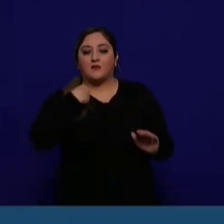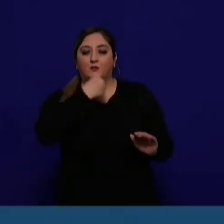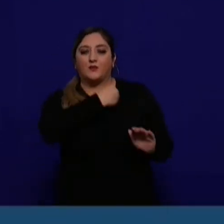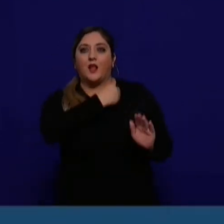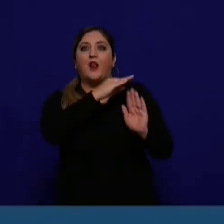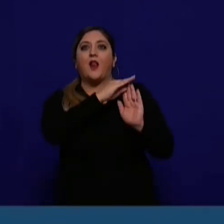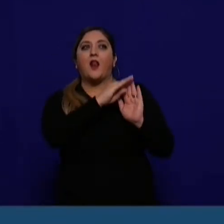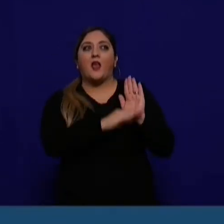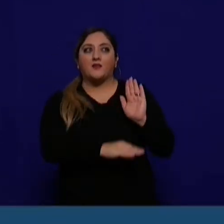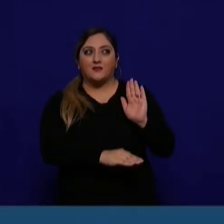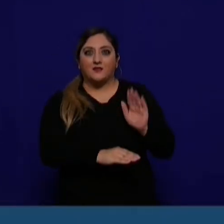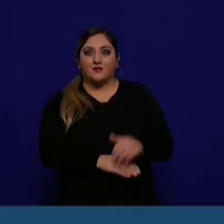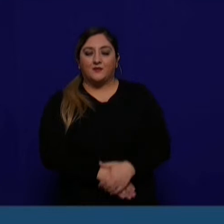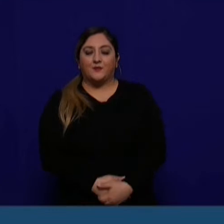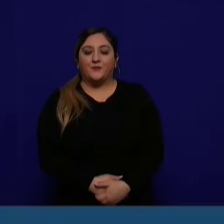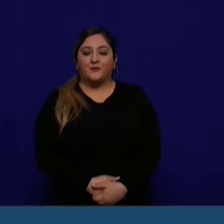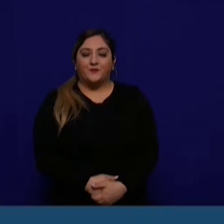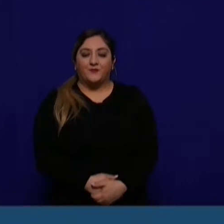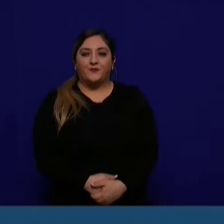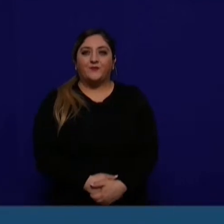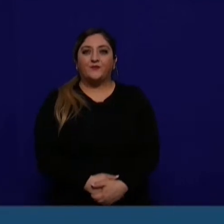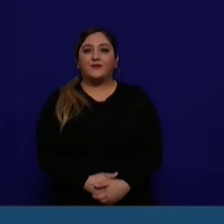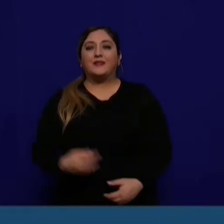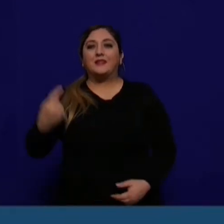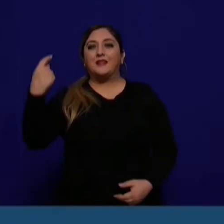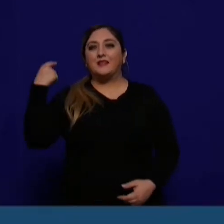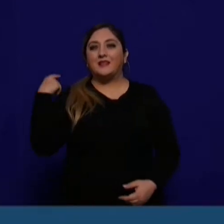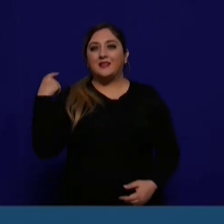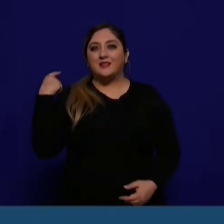this situation, yesterday we conducted